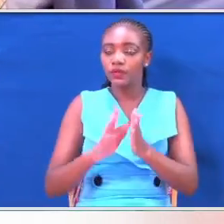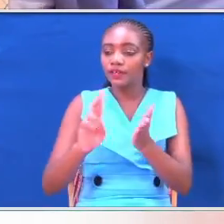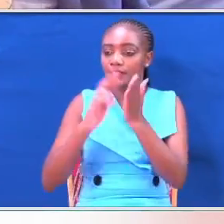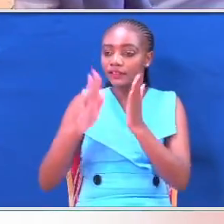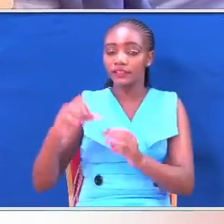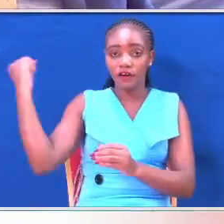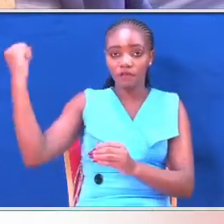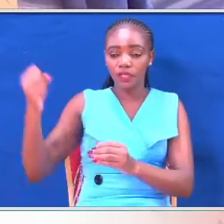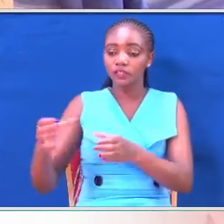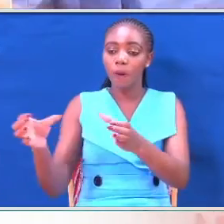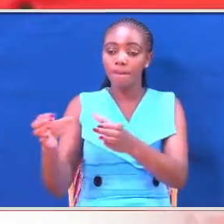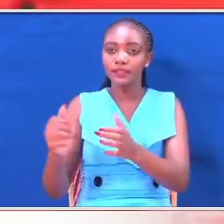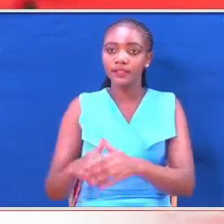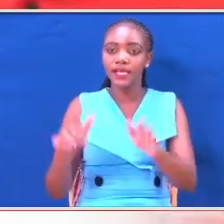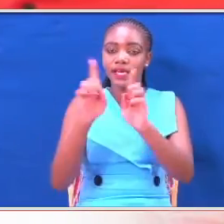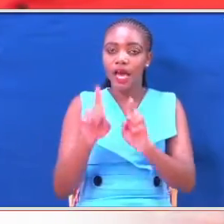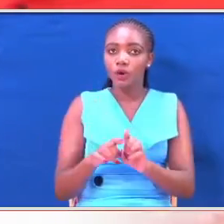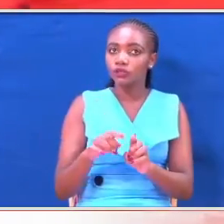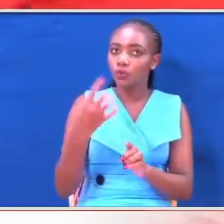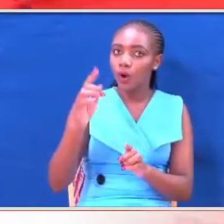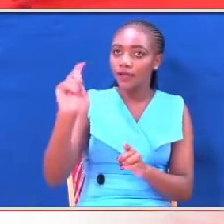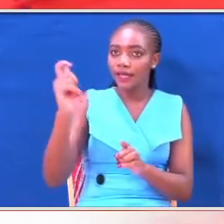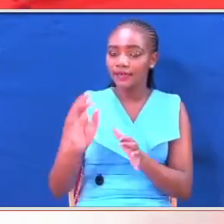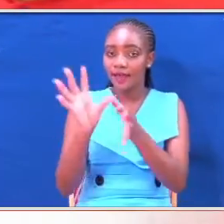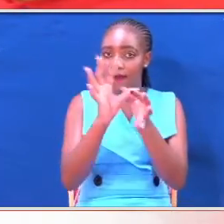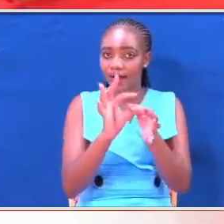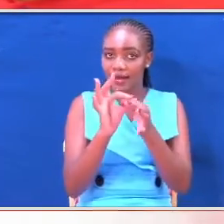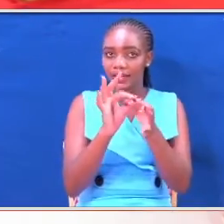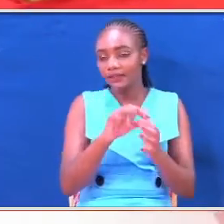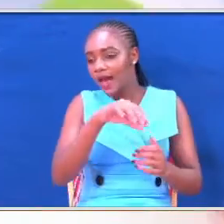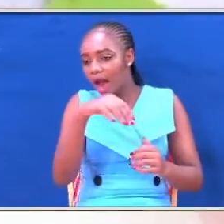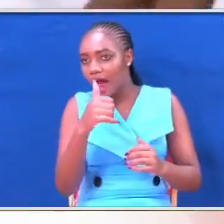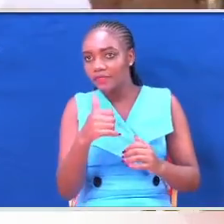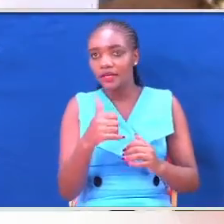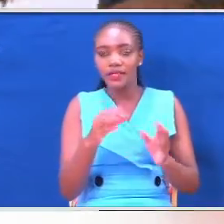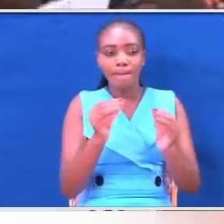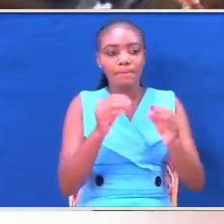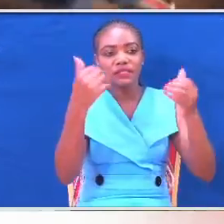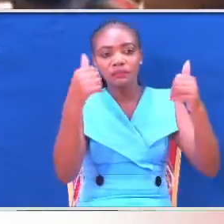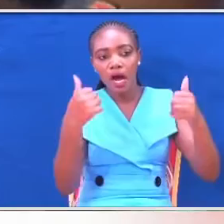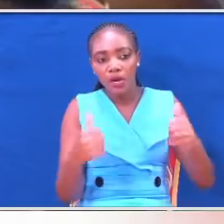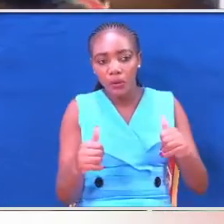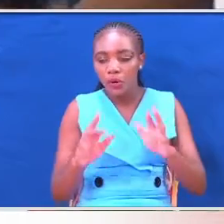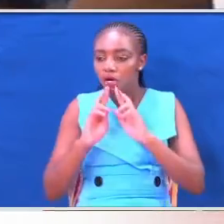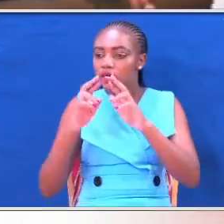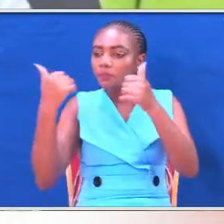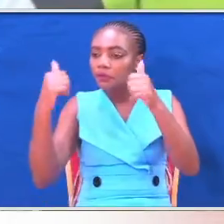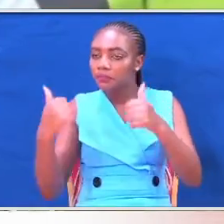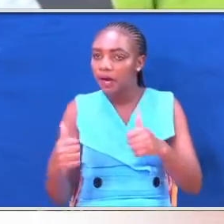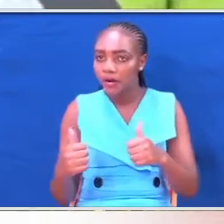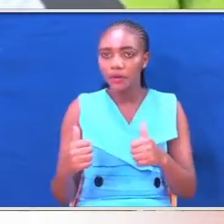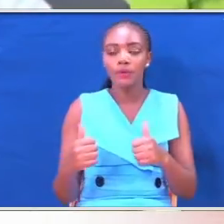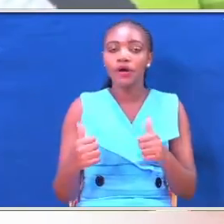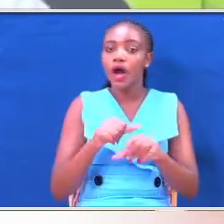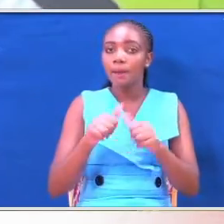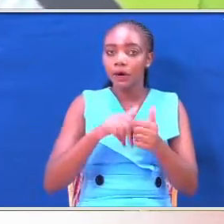Political Parties, none of its One Kenya Alliance counterparts have met or notified the registrar, putting the registration